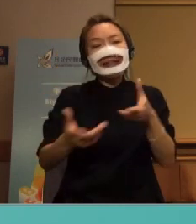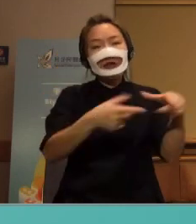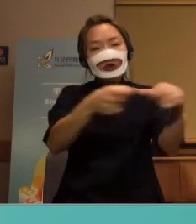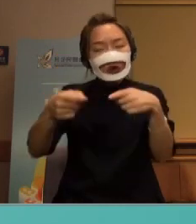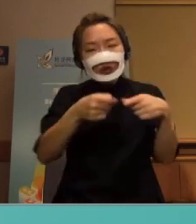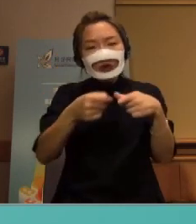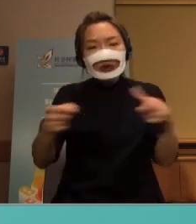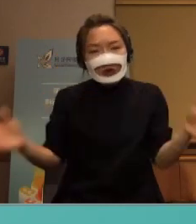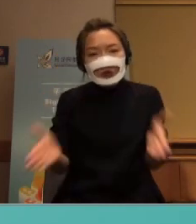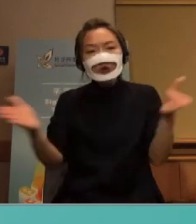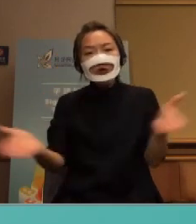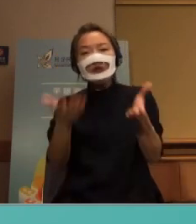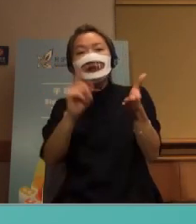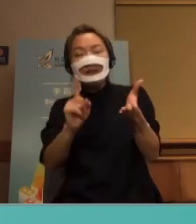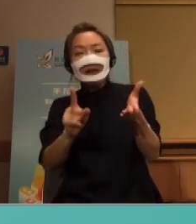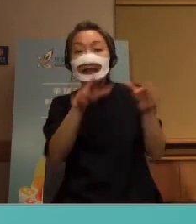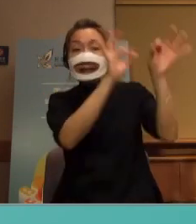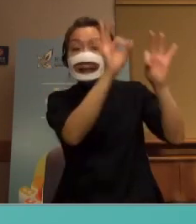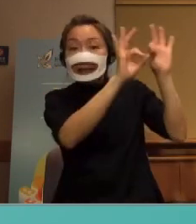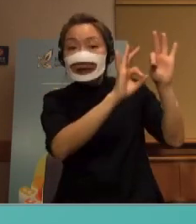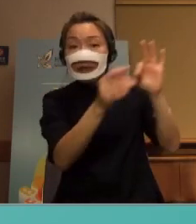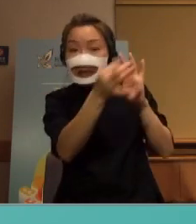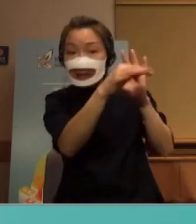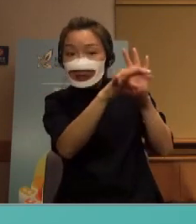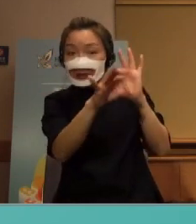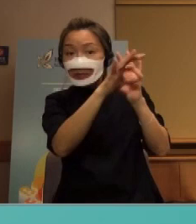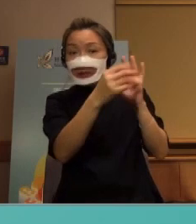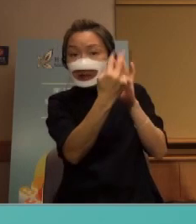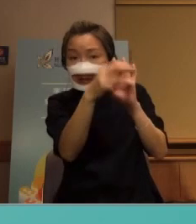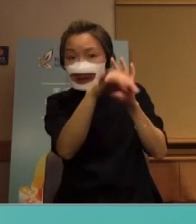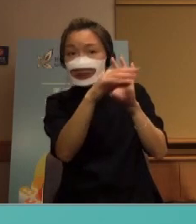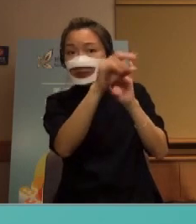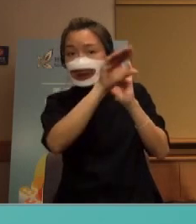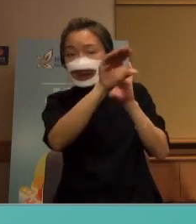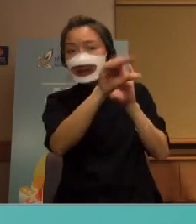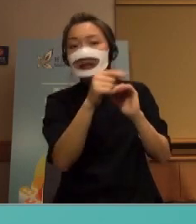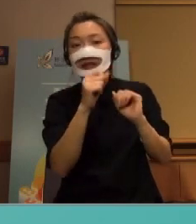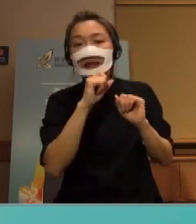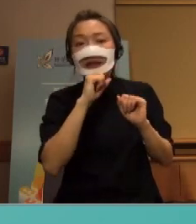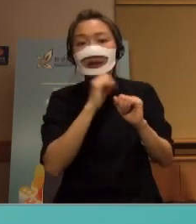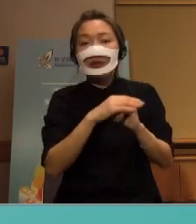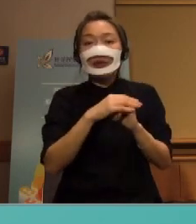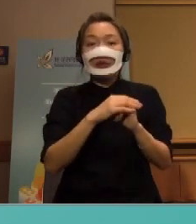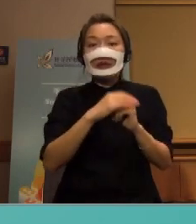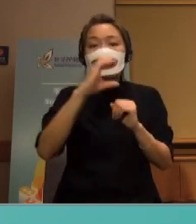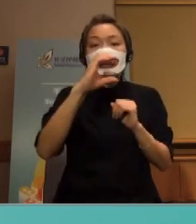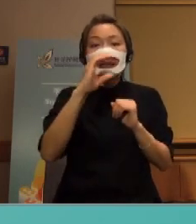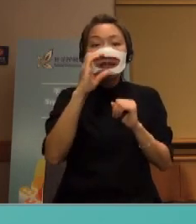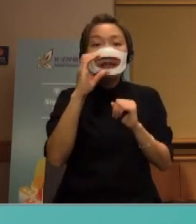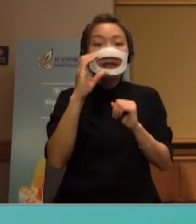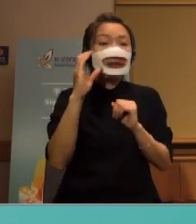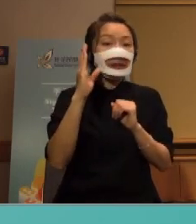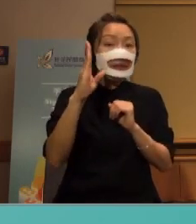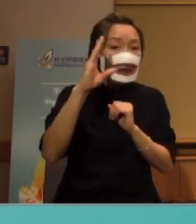this cause. And finally, there's this concept called CBDCs, central bank digital currencies, and we see them actually being one of the catalytic